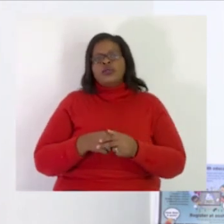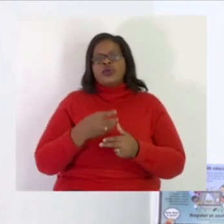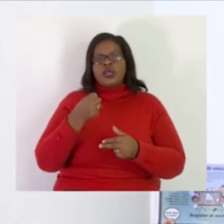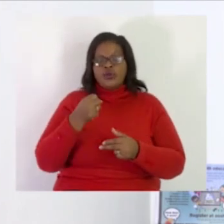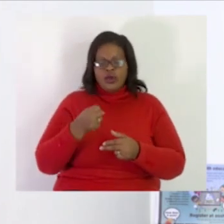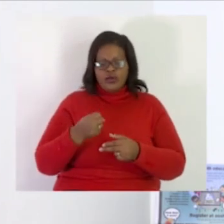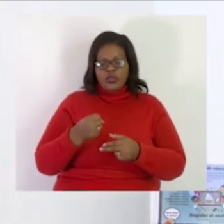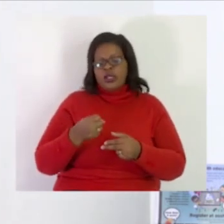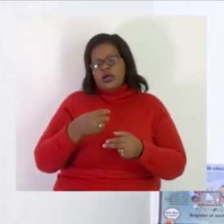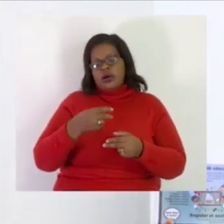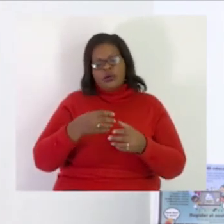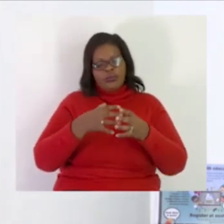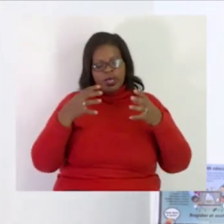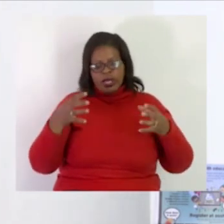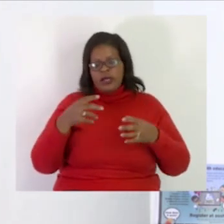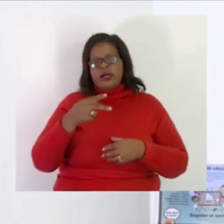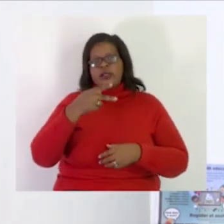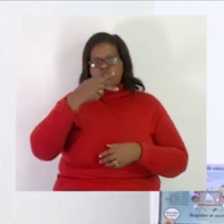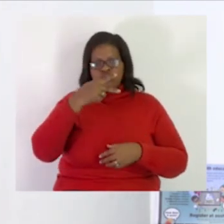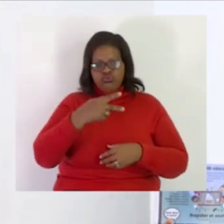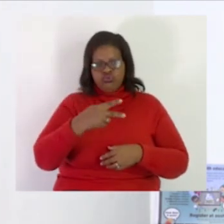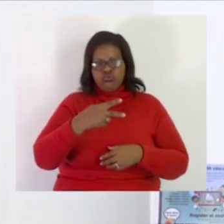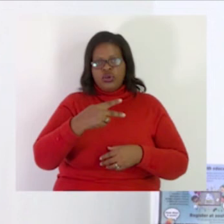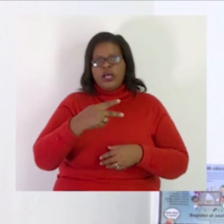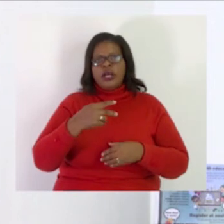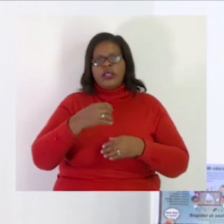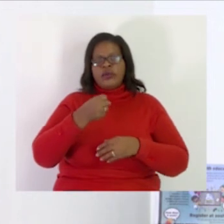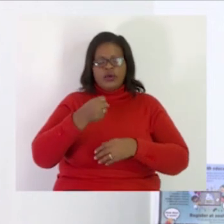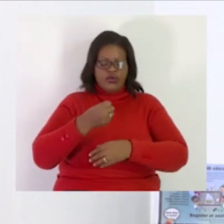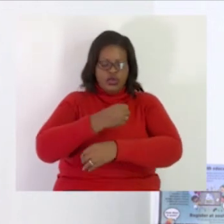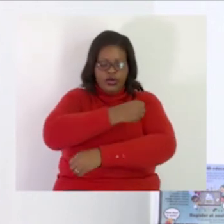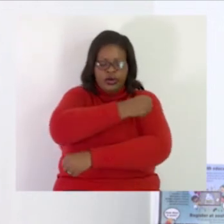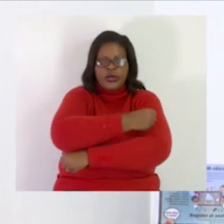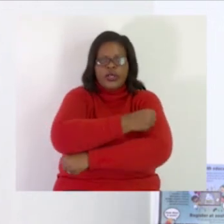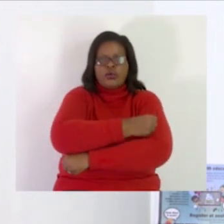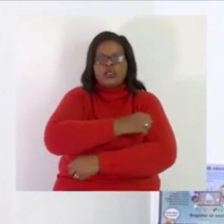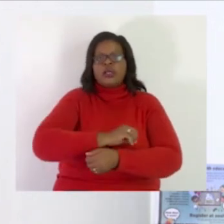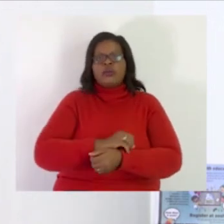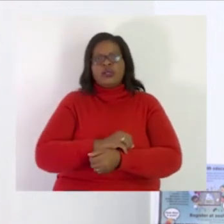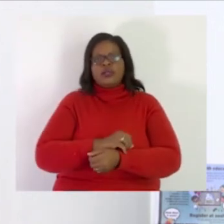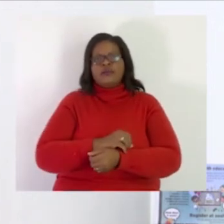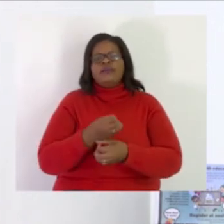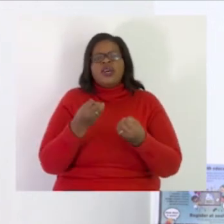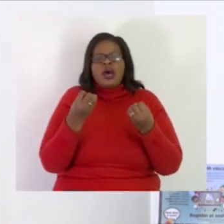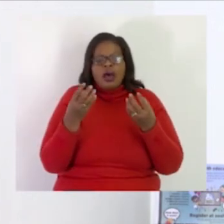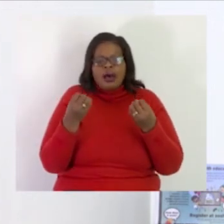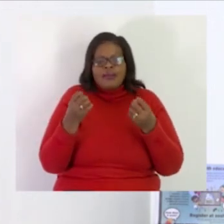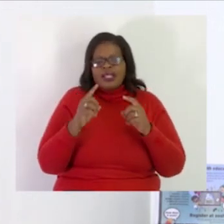and equal to. And let's imagine many teachers are using the